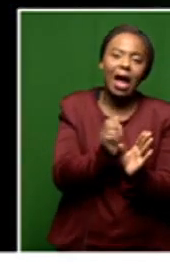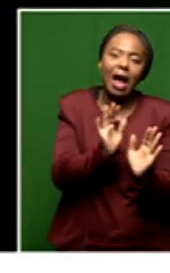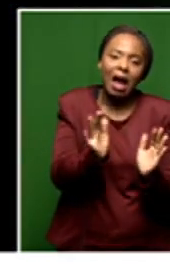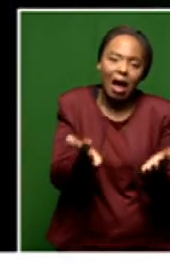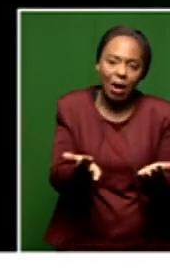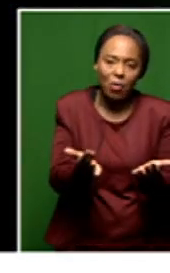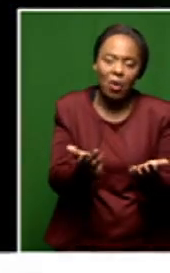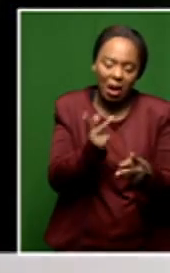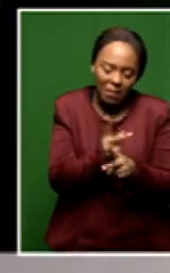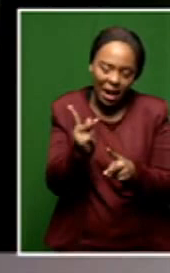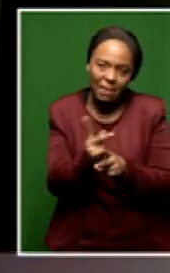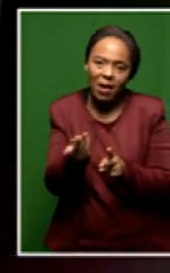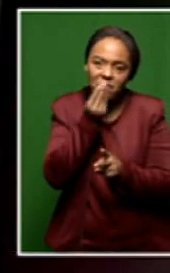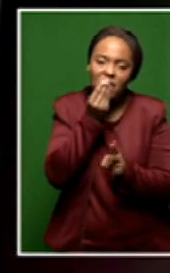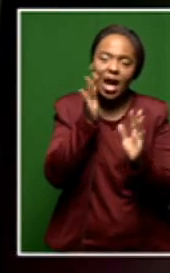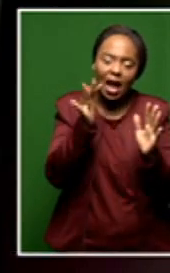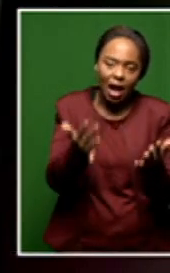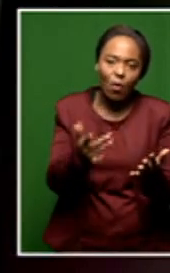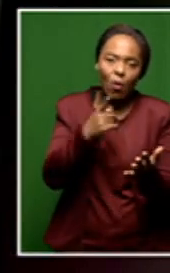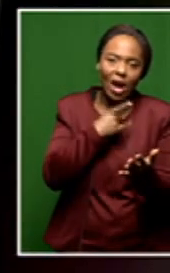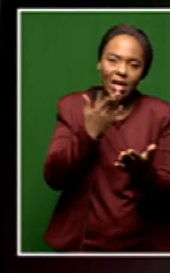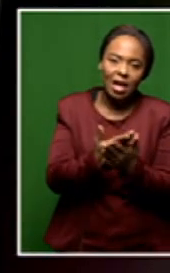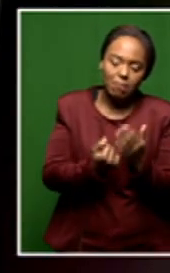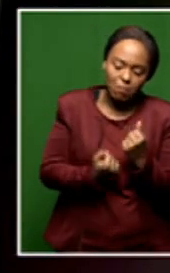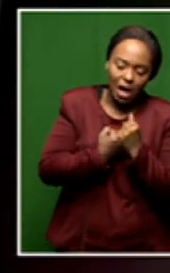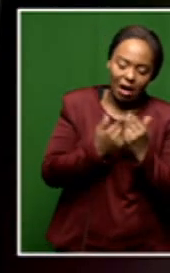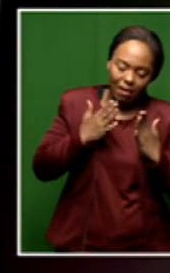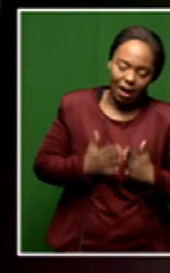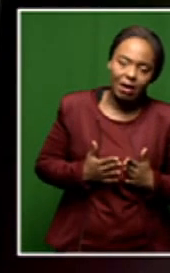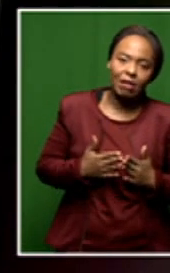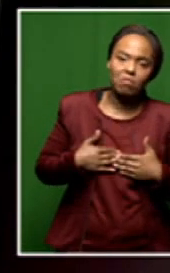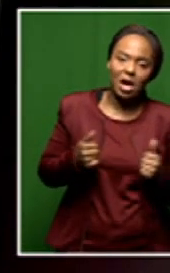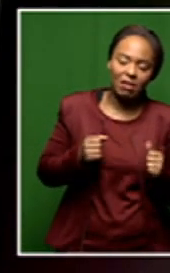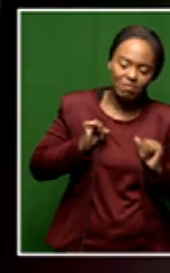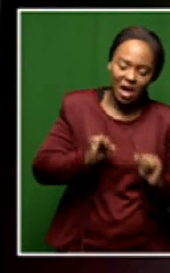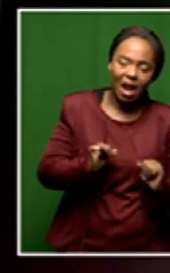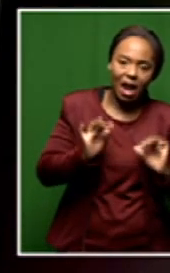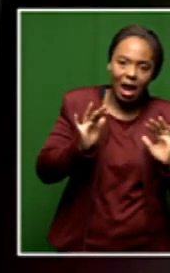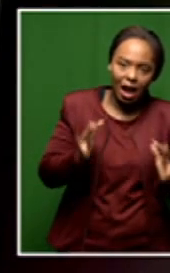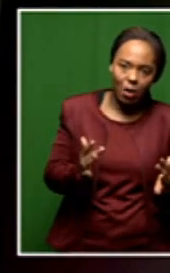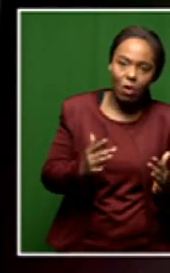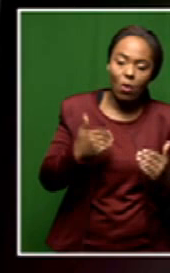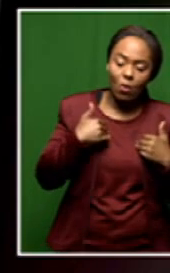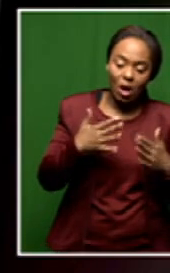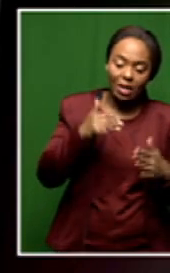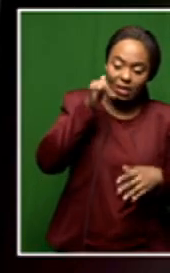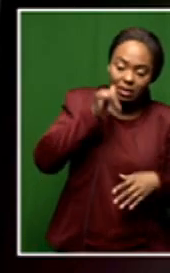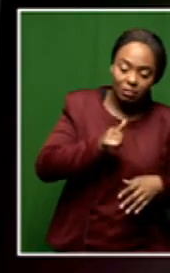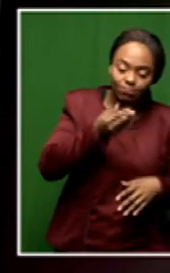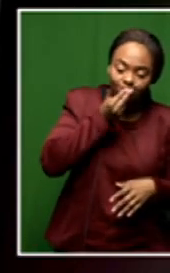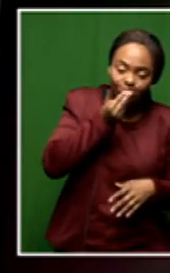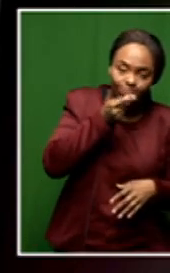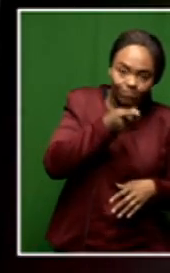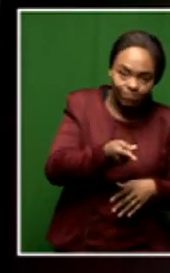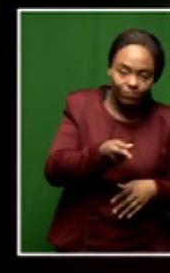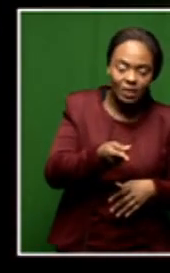foods, so that they are the most beneficial for us. And once we start doing this, once we start eating food as close to nature